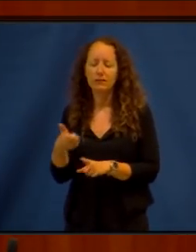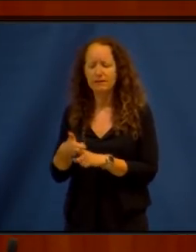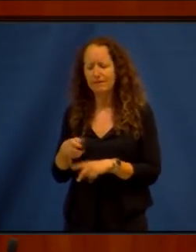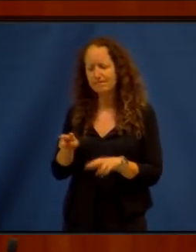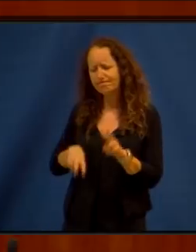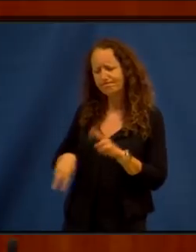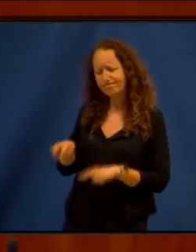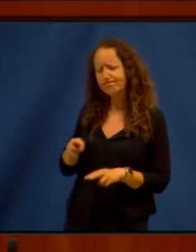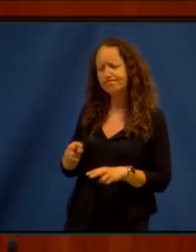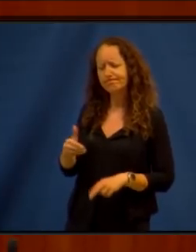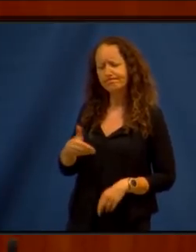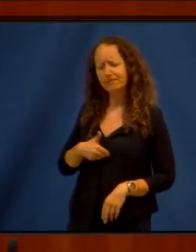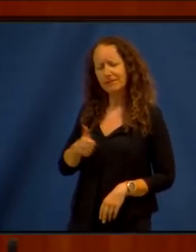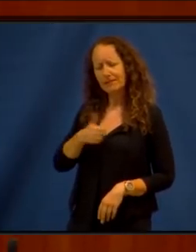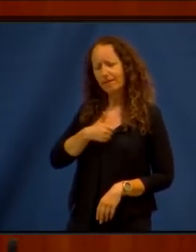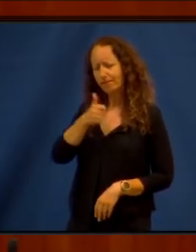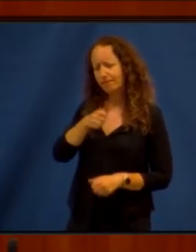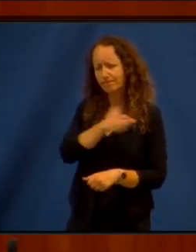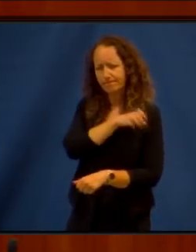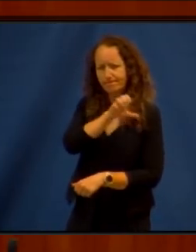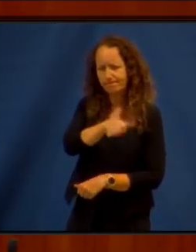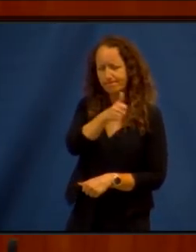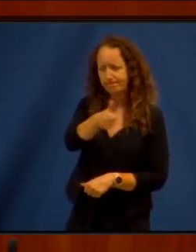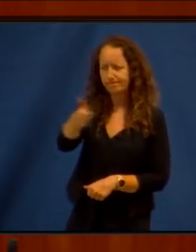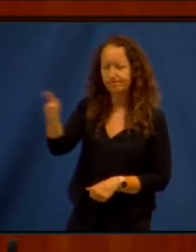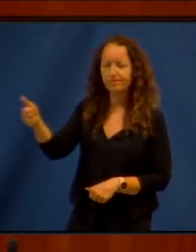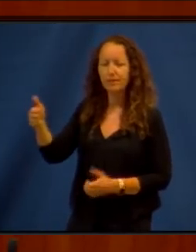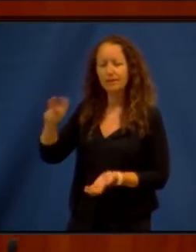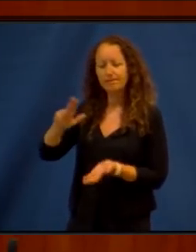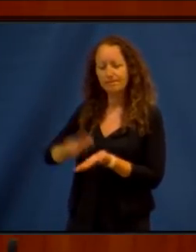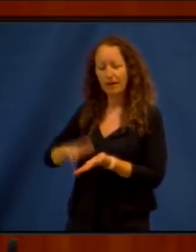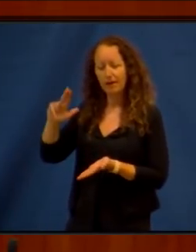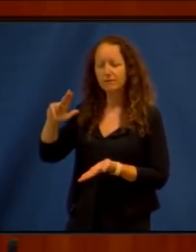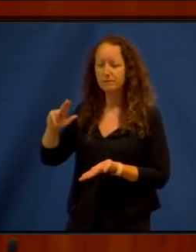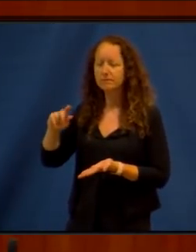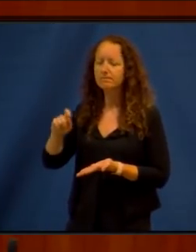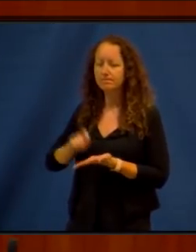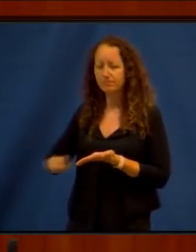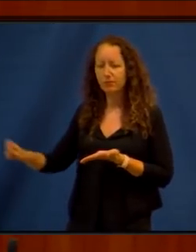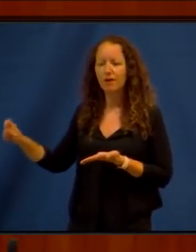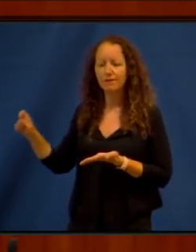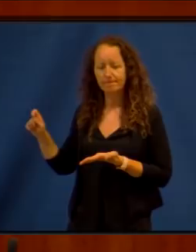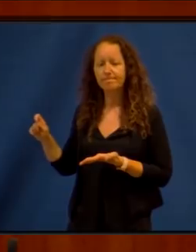Every patient that will undergo an elective procedure under this new